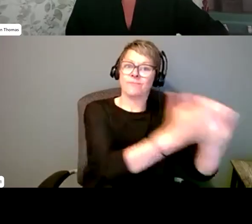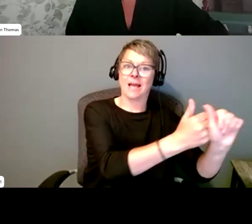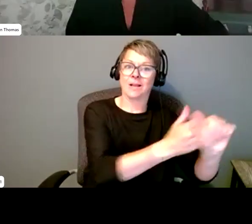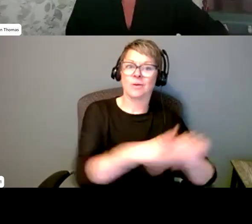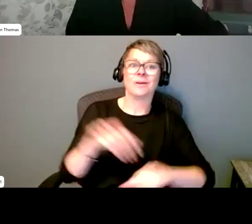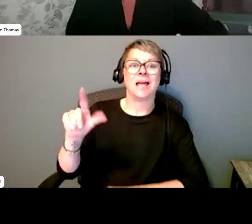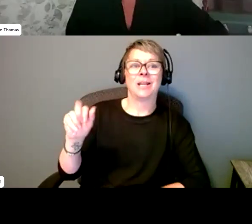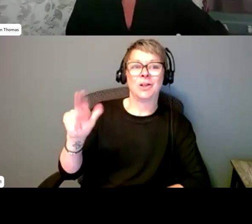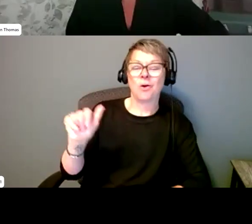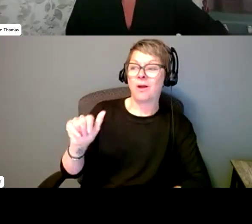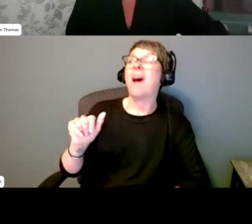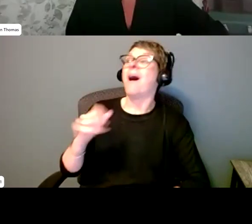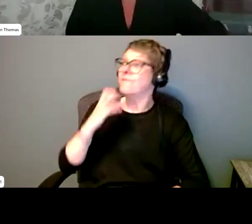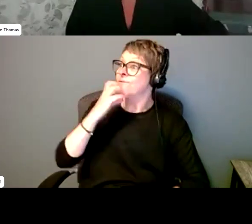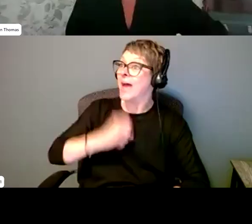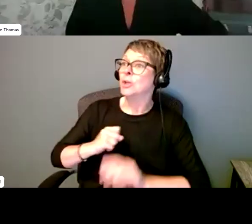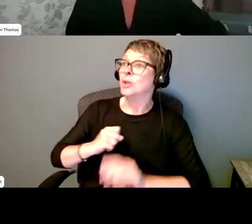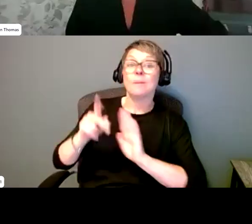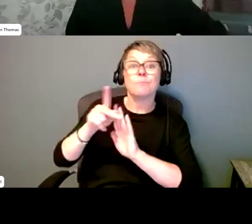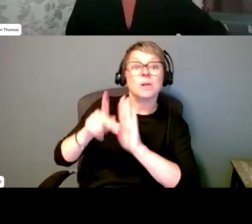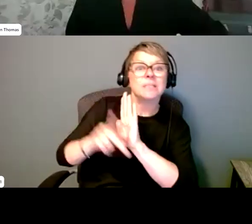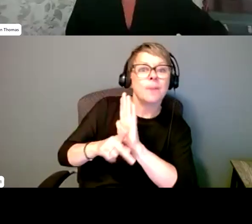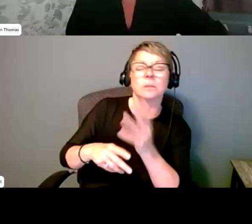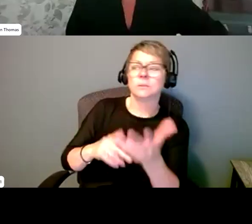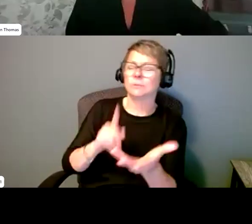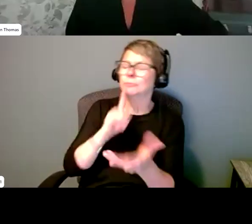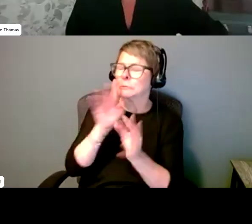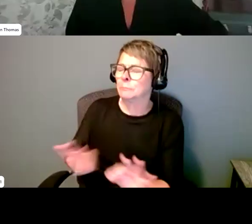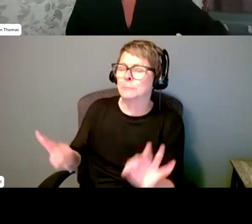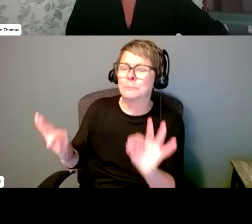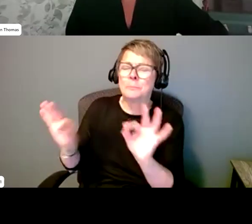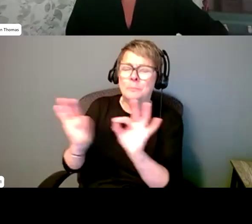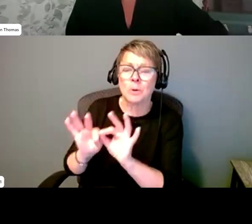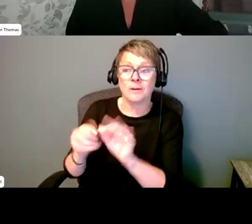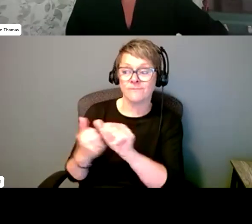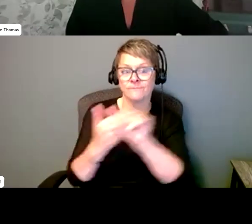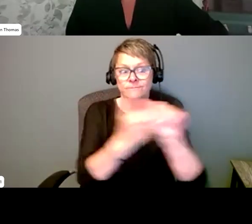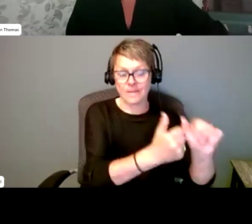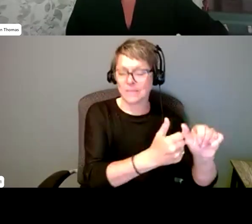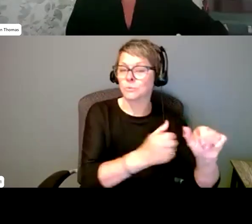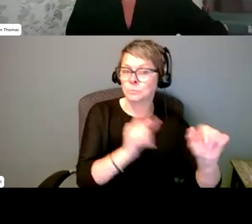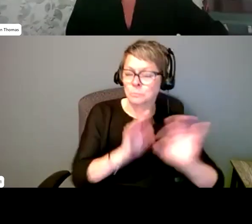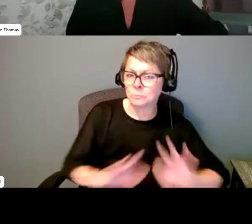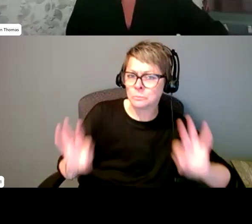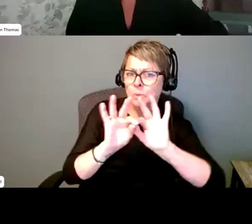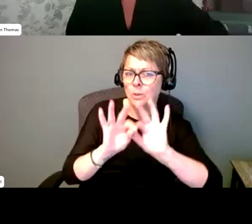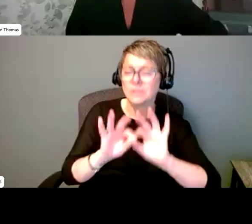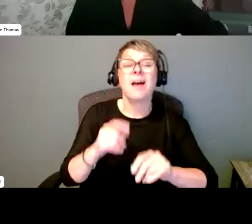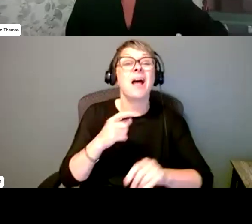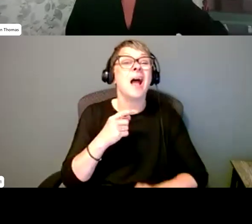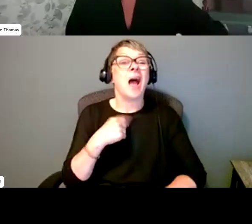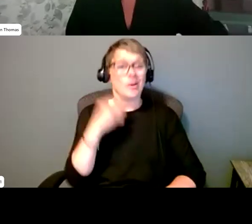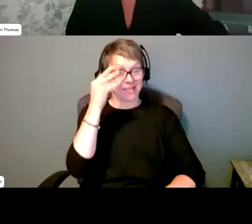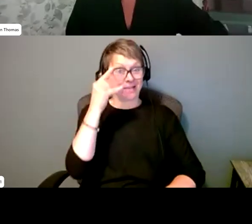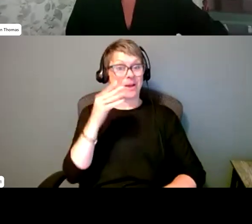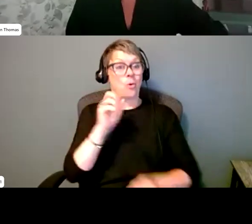and principles, Arlene, I just want to jump on that point because I think that's such an important thing. I was reflecting back to work that we asked you to come